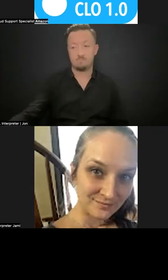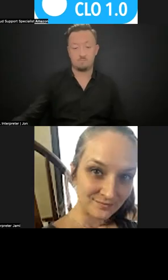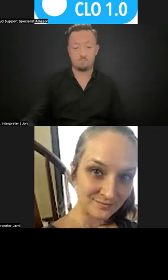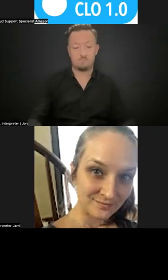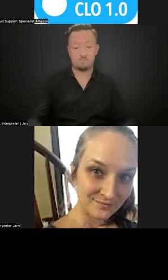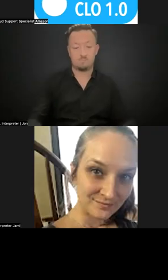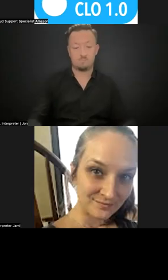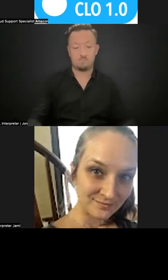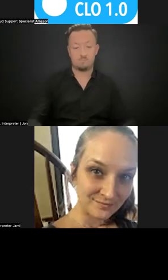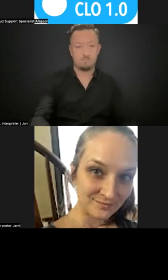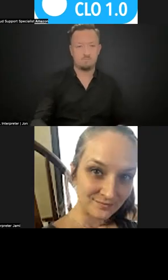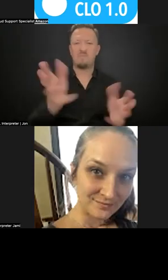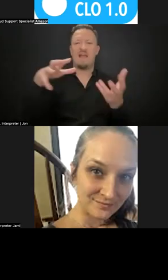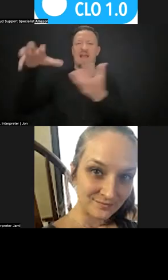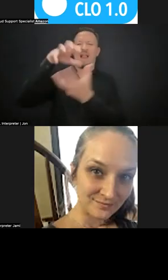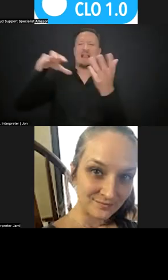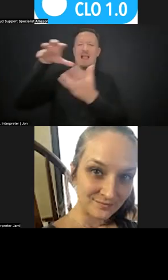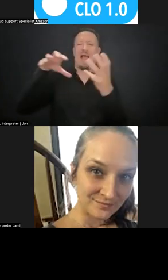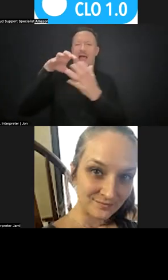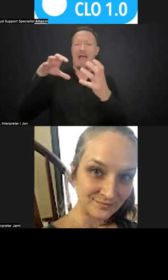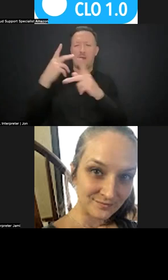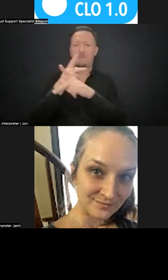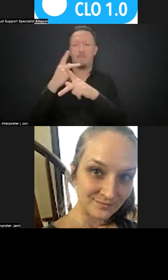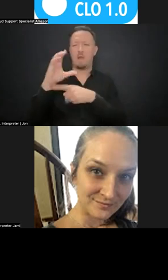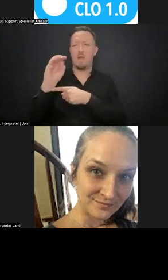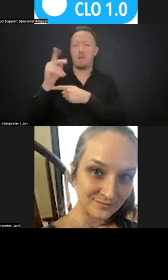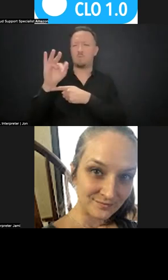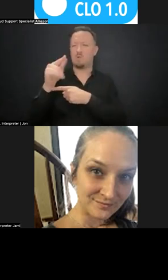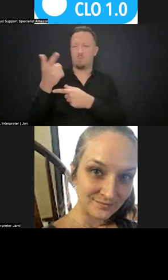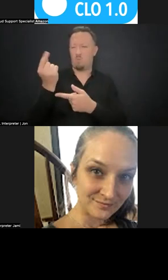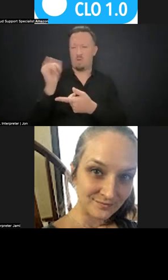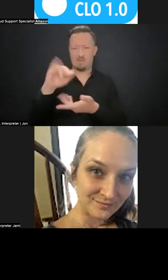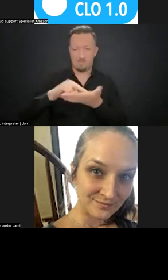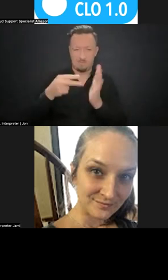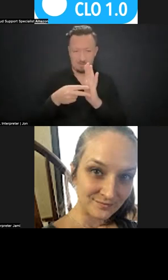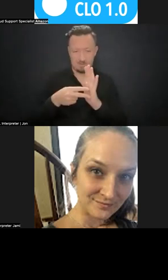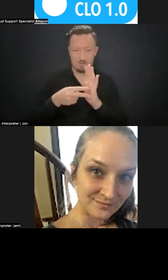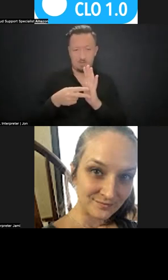What is cloud computing? Cloud computing is a paradigm that allows on-demand